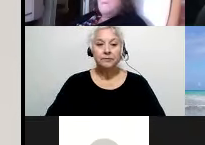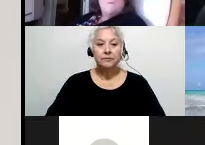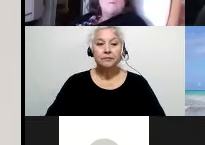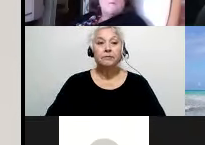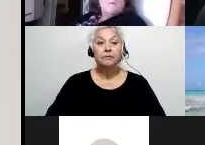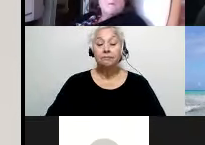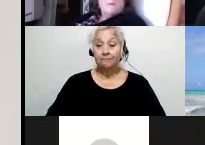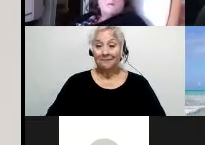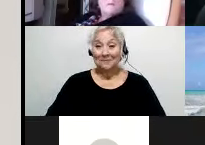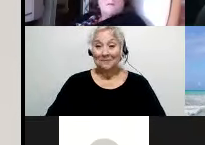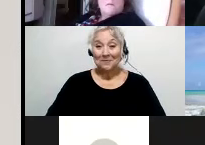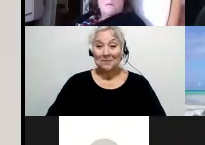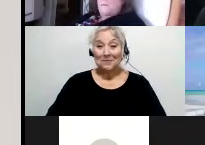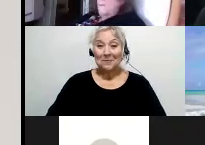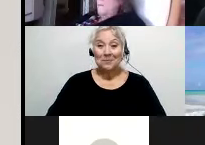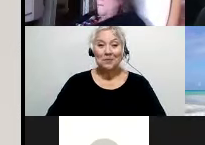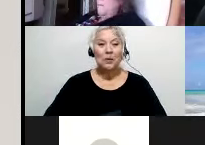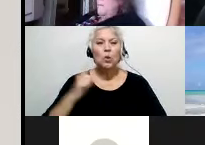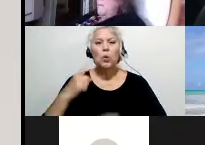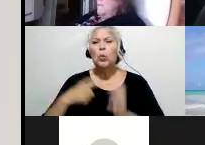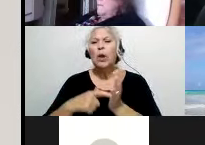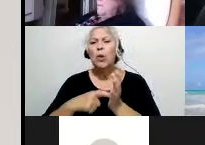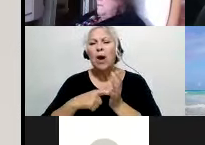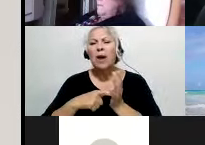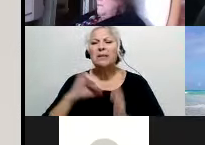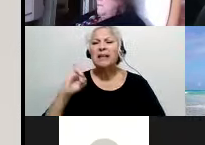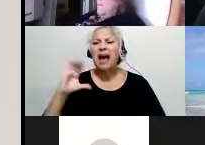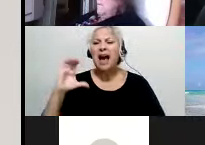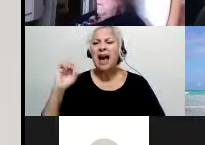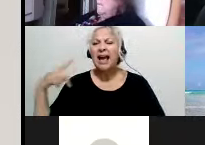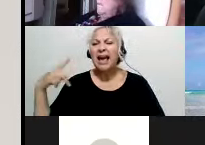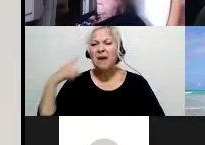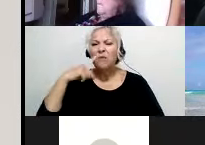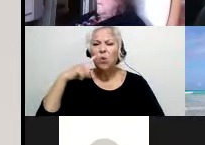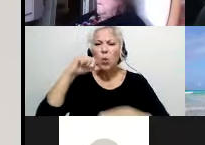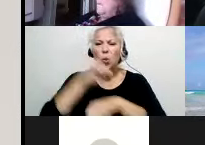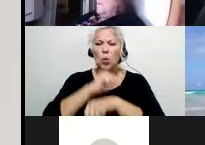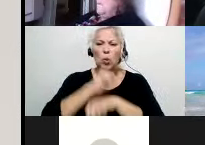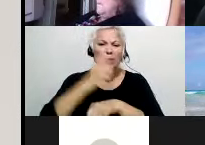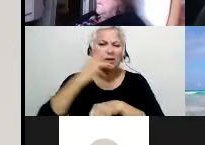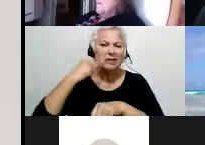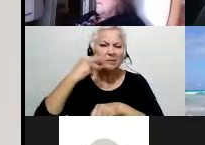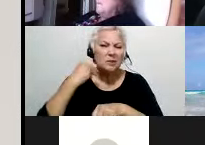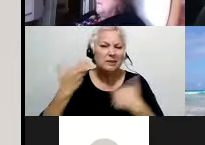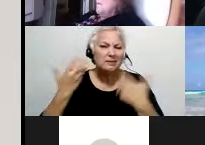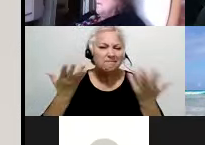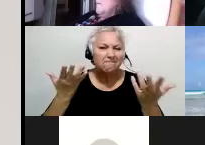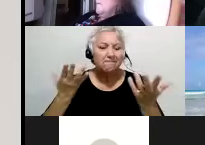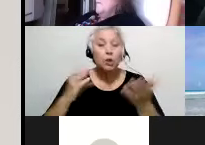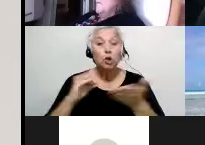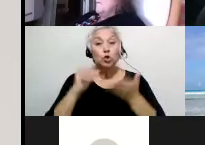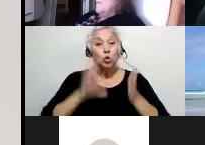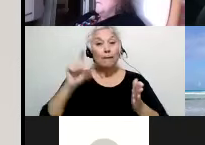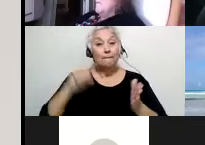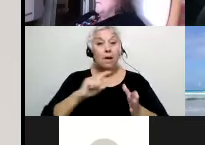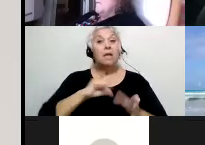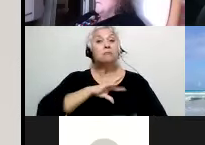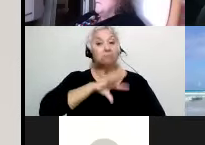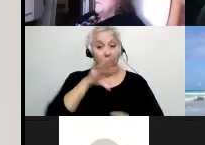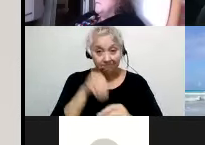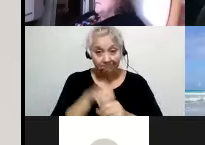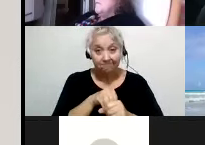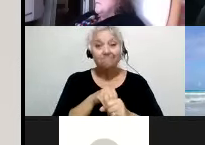All right, so as far as the requirements in the ICAP for work experiences, students must